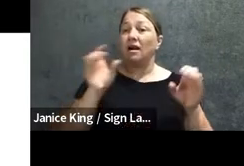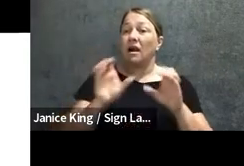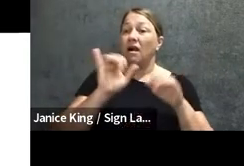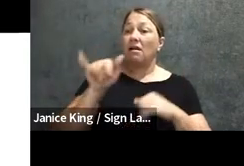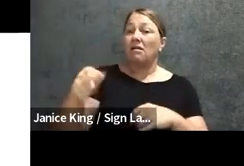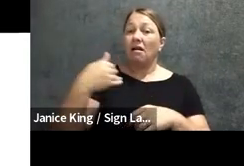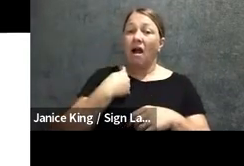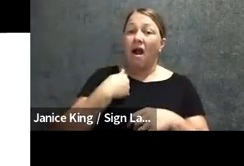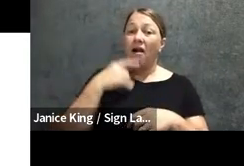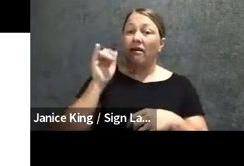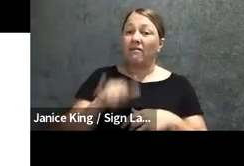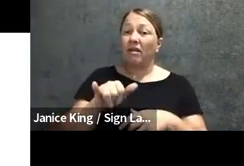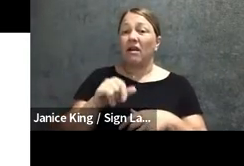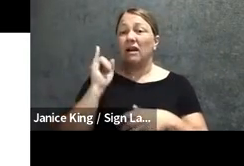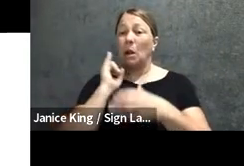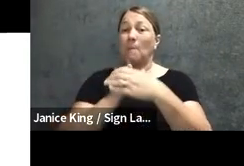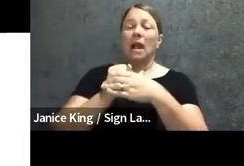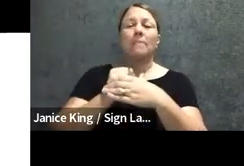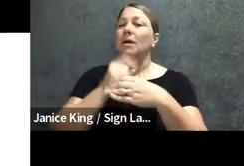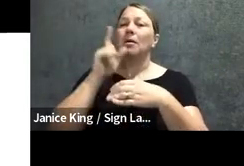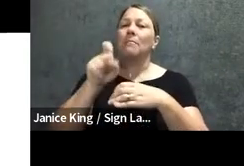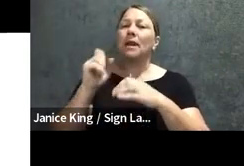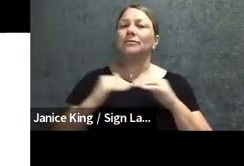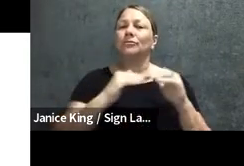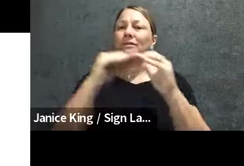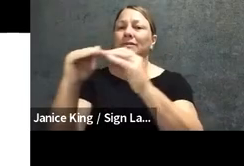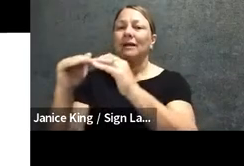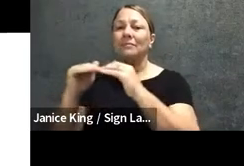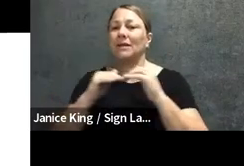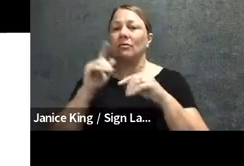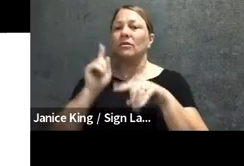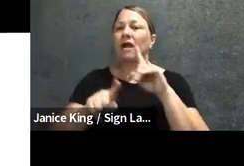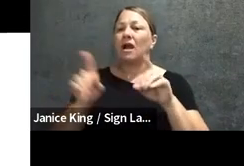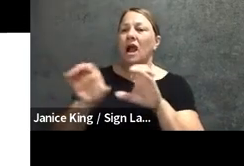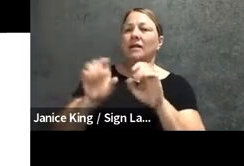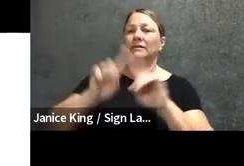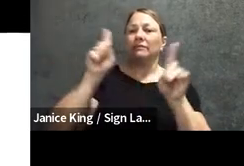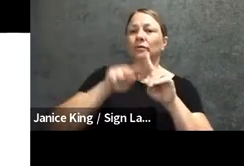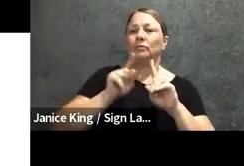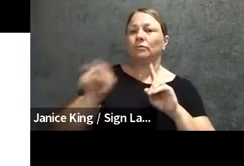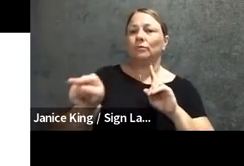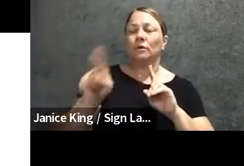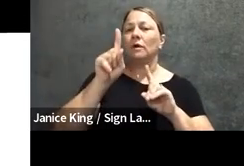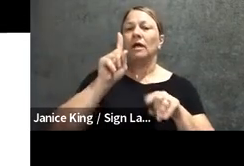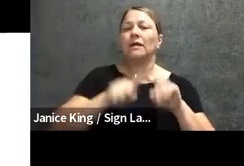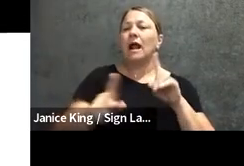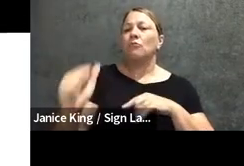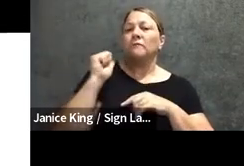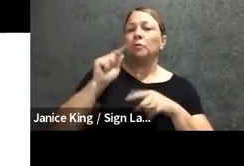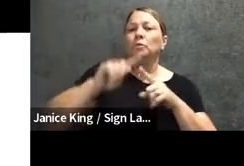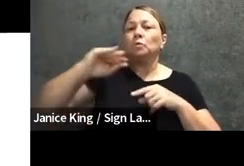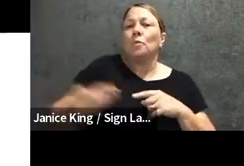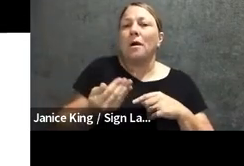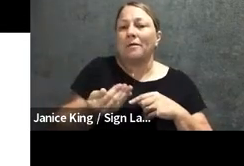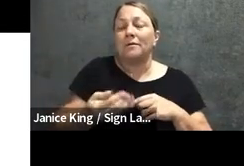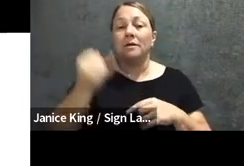claim. So it would be illegal under the ADA to refuse to hire someone if the employer